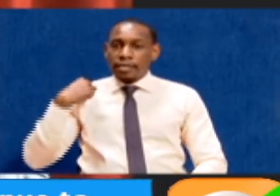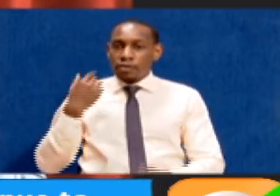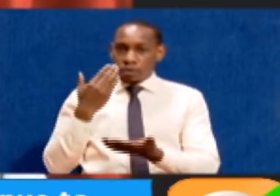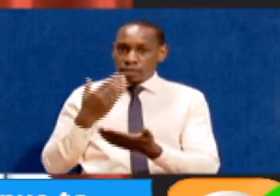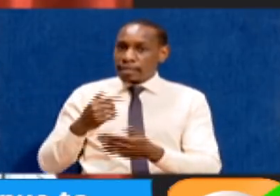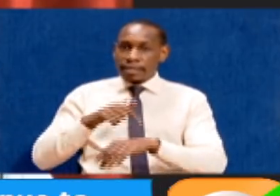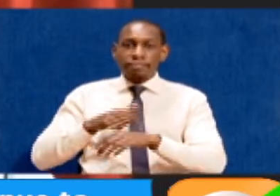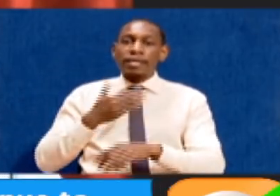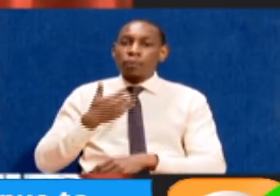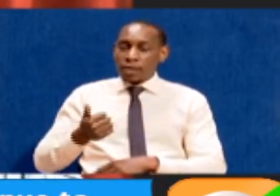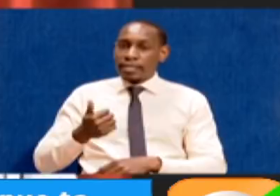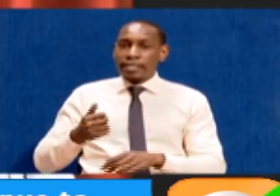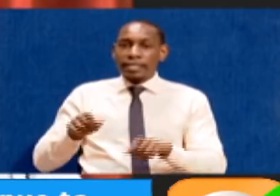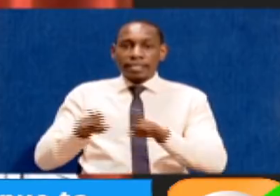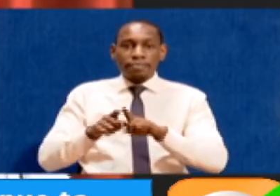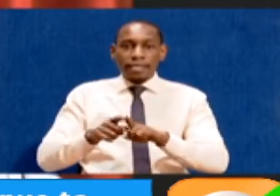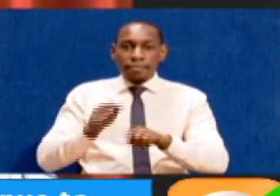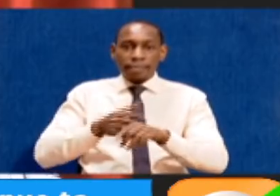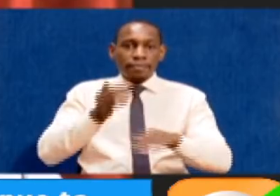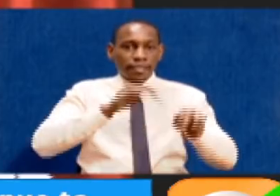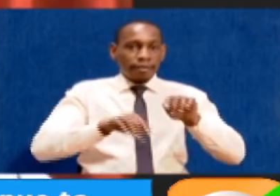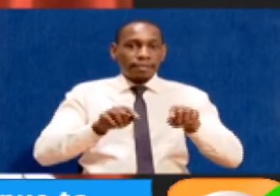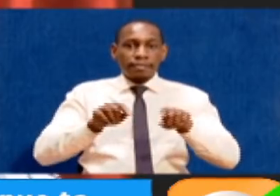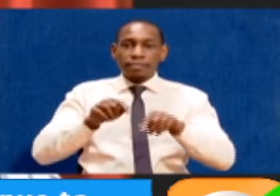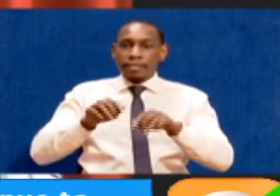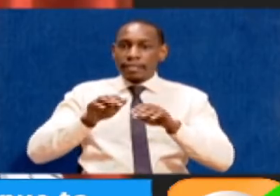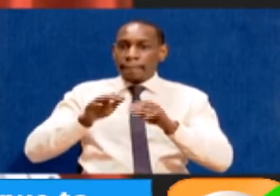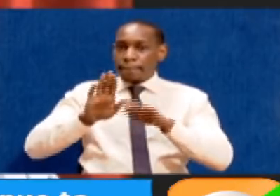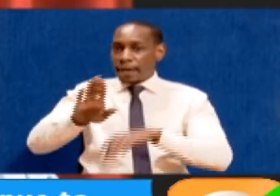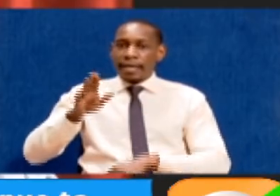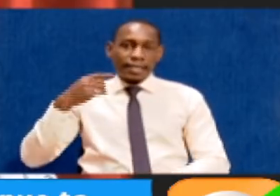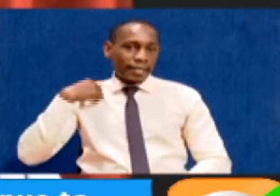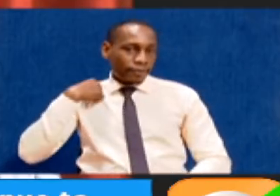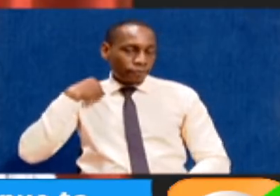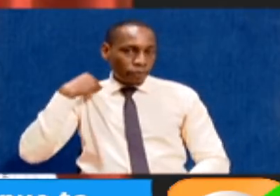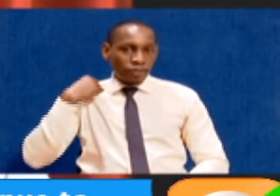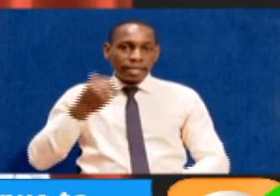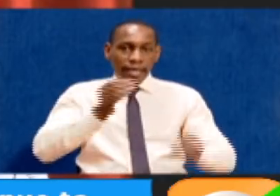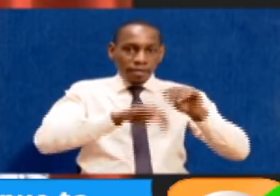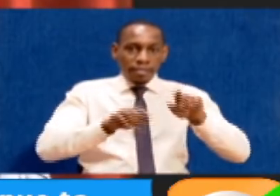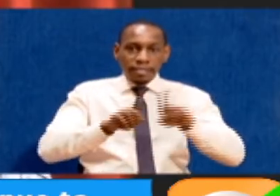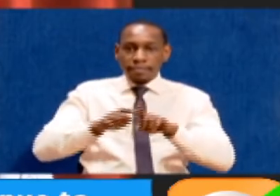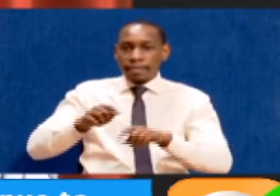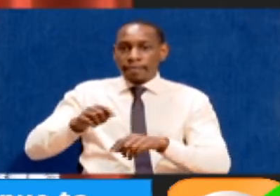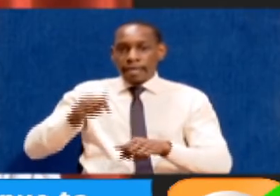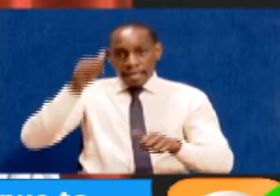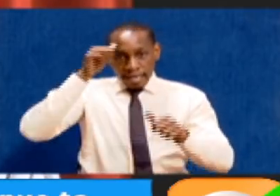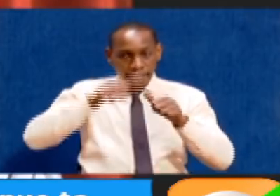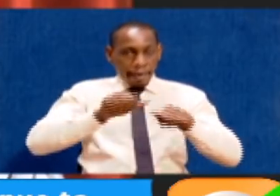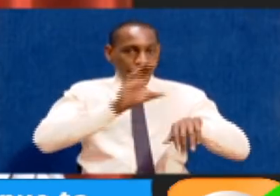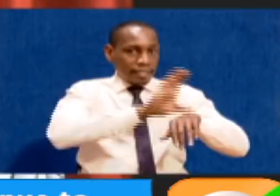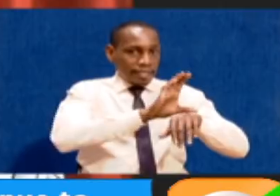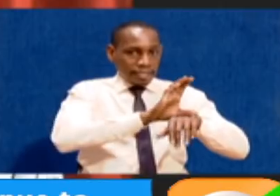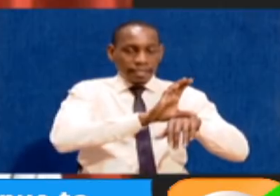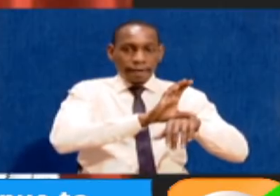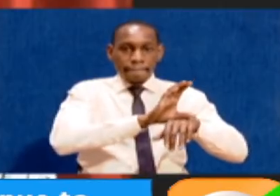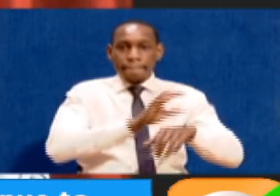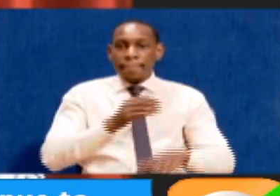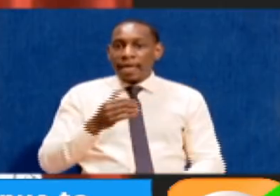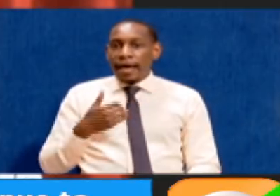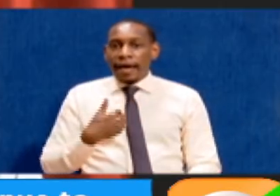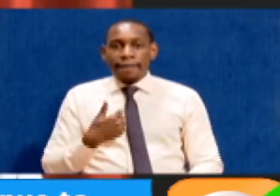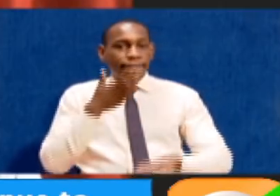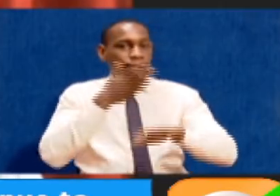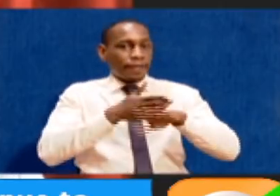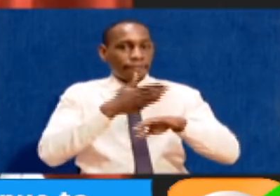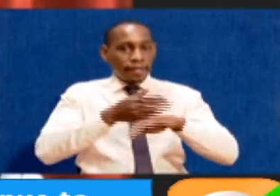one wills. So giving is as one wills. But don't forget also that even in the church, there's come up some